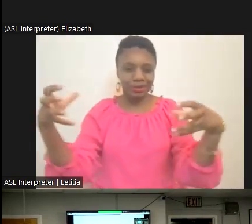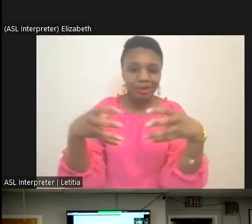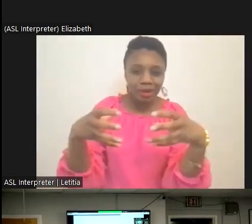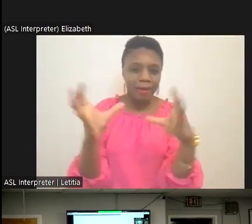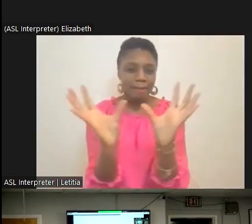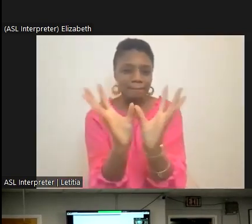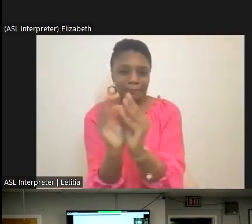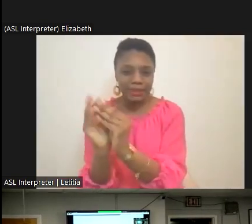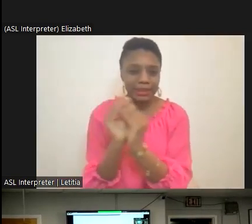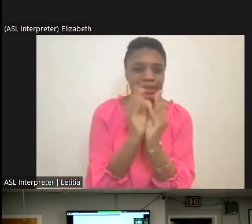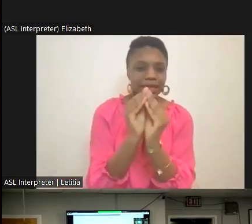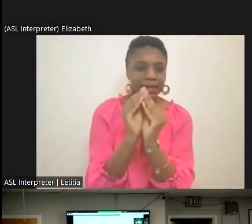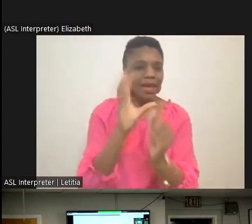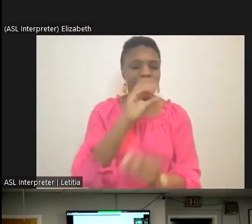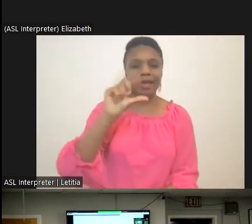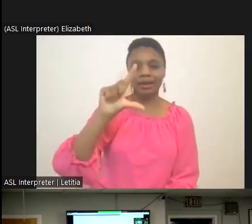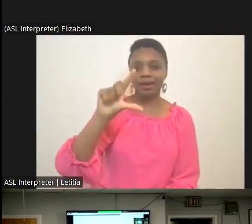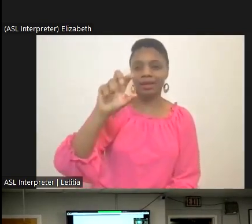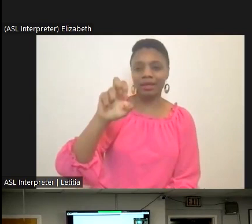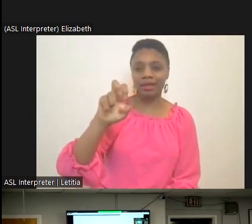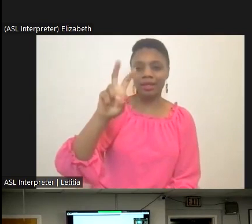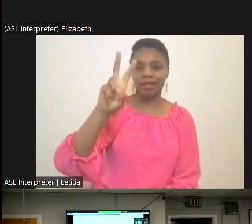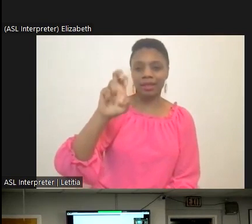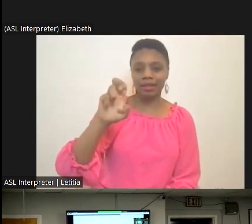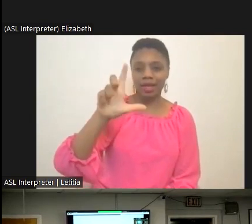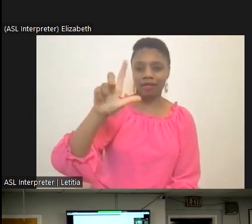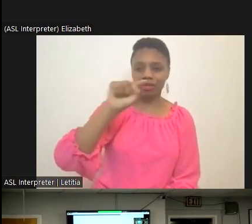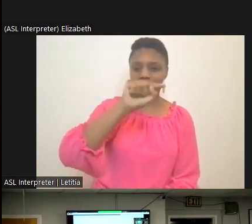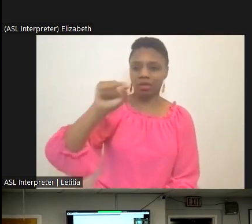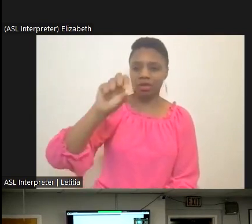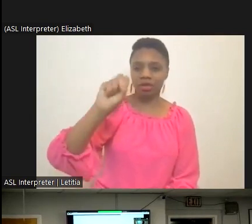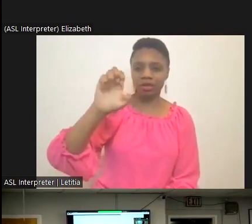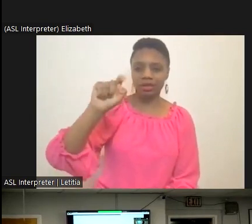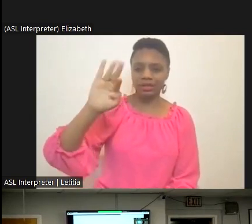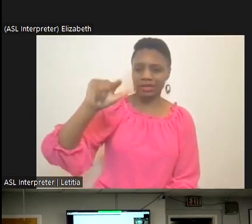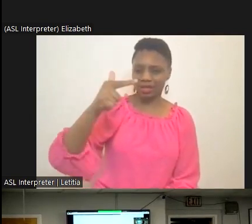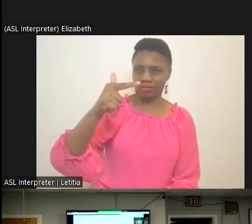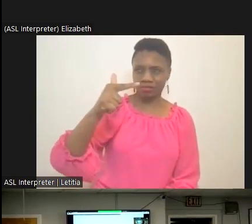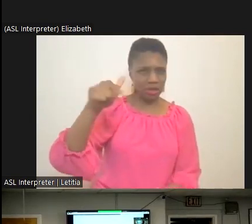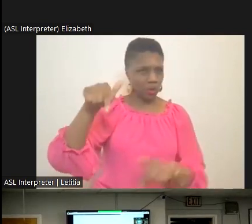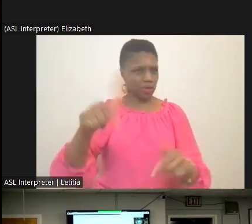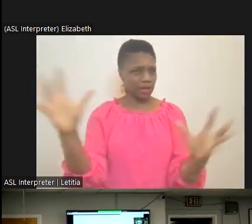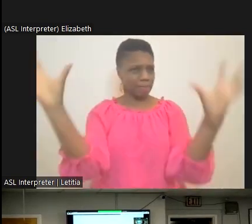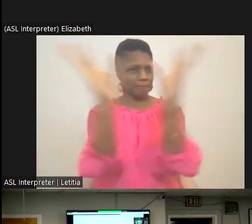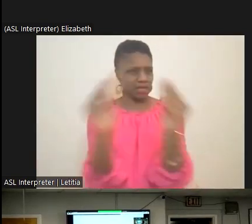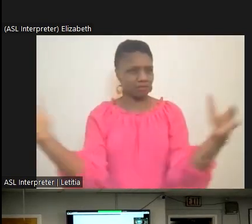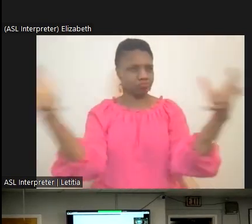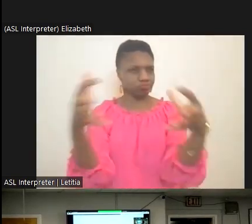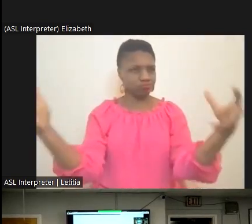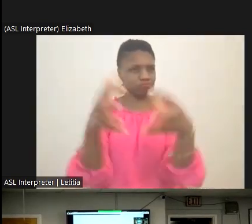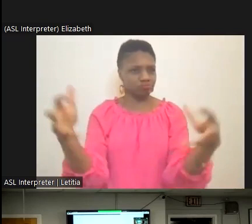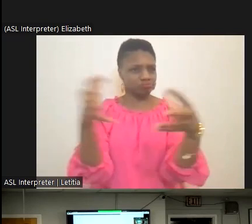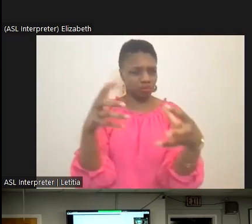level setting, just so we all know what are we doing here and how are we advancing